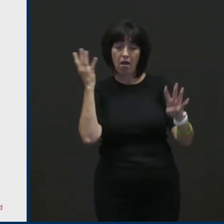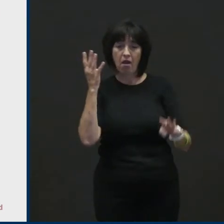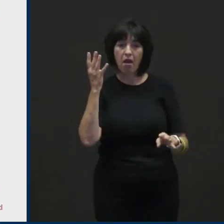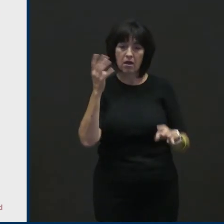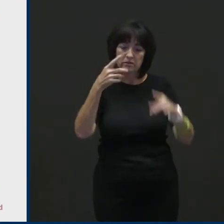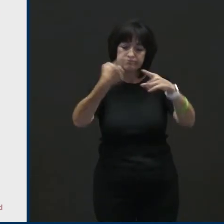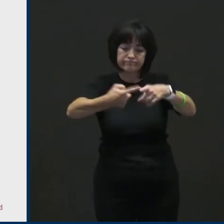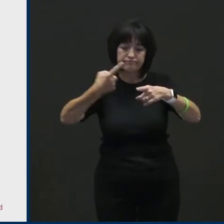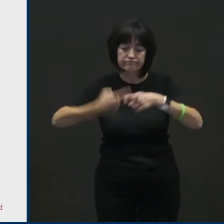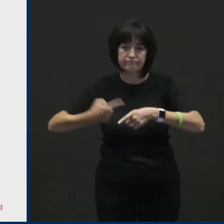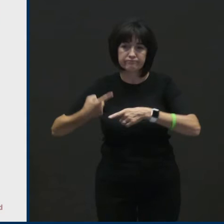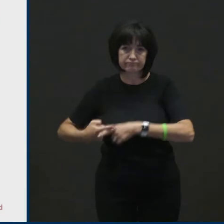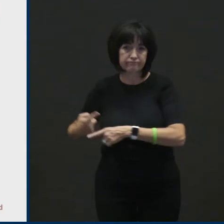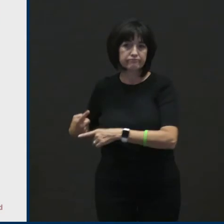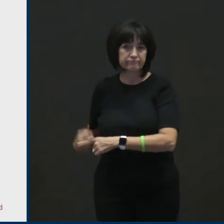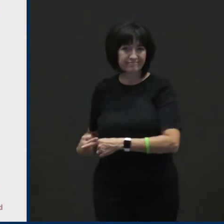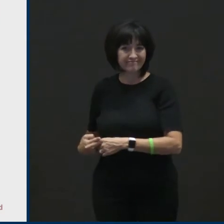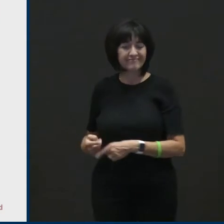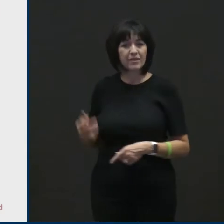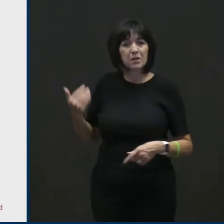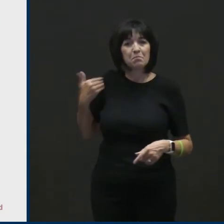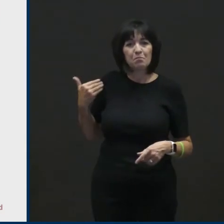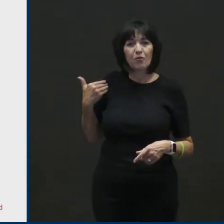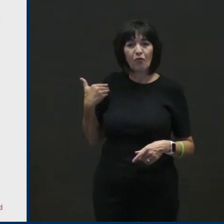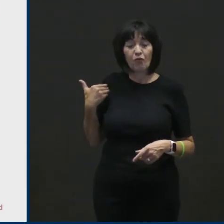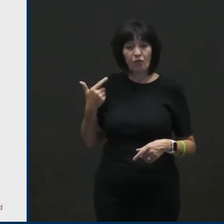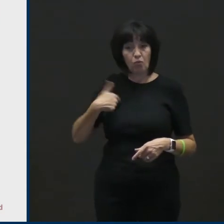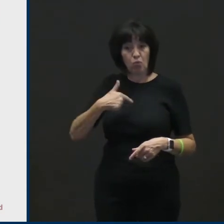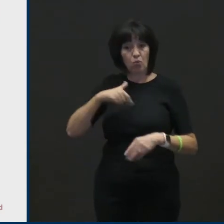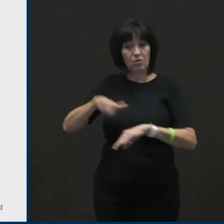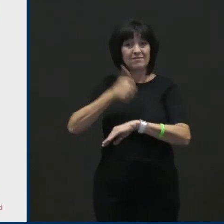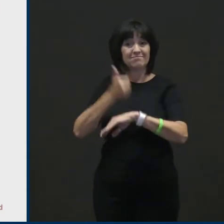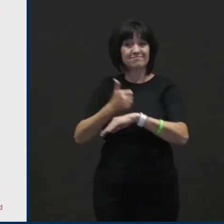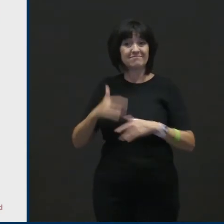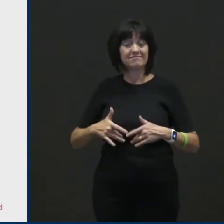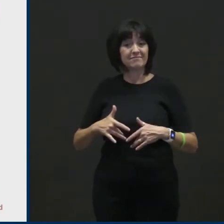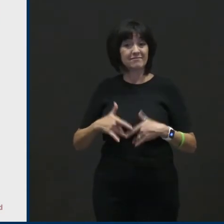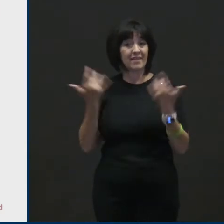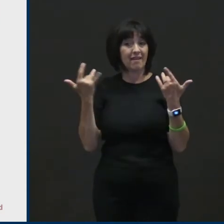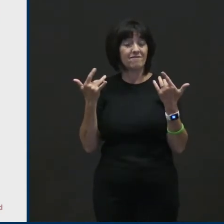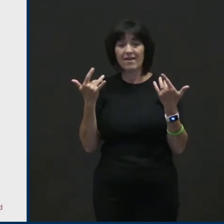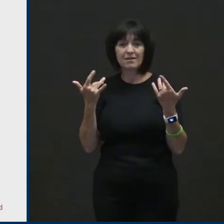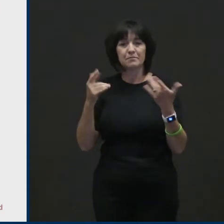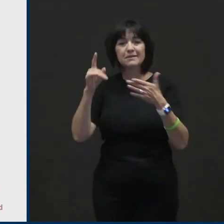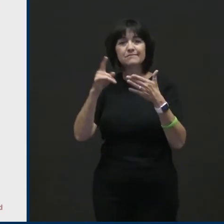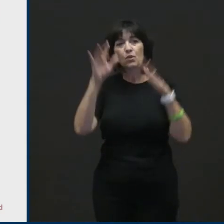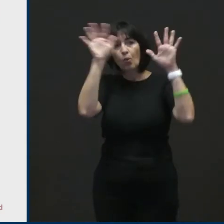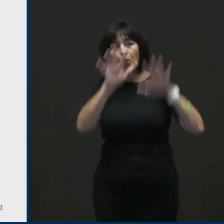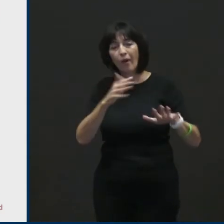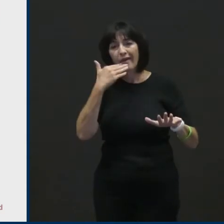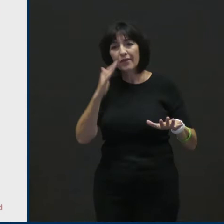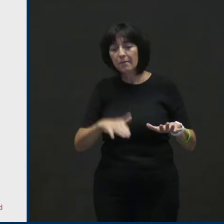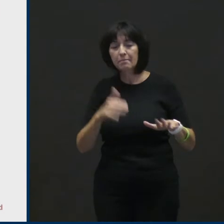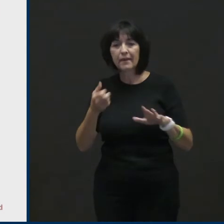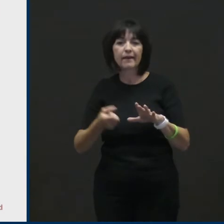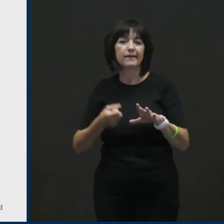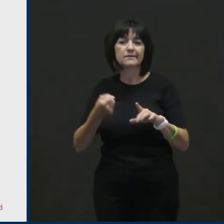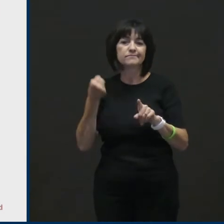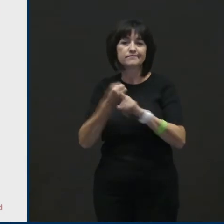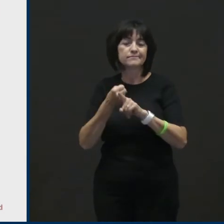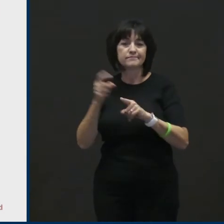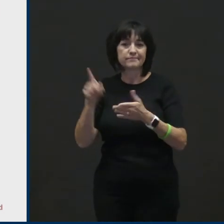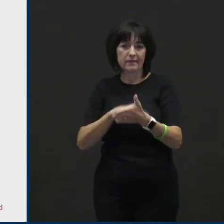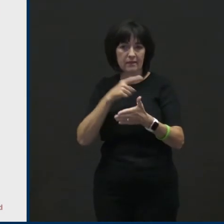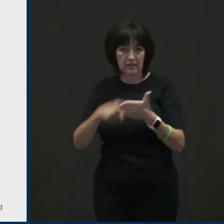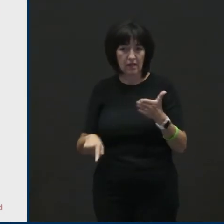not canceling an event like we had to do earlier in the month. This is open to communities as well. So if a parent's bringing their children that are going back to school next week,